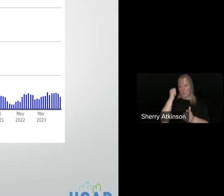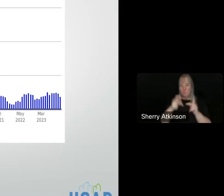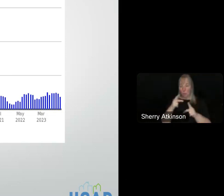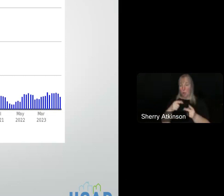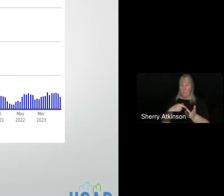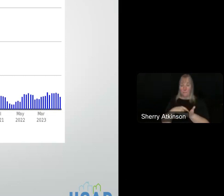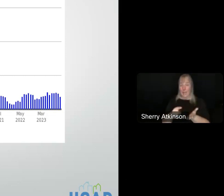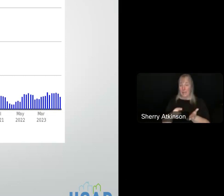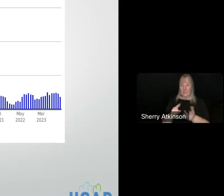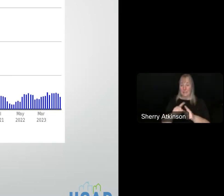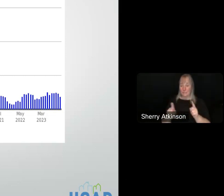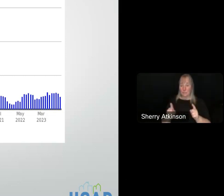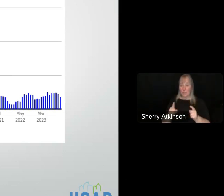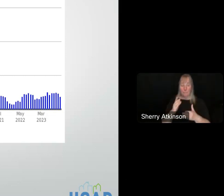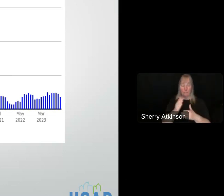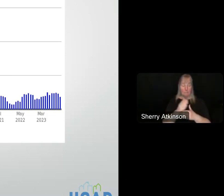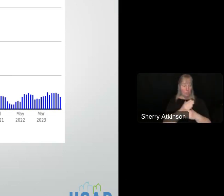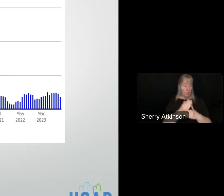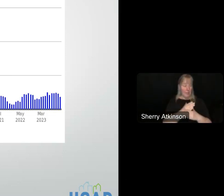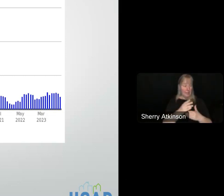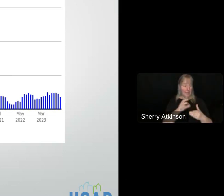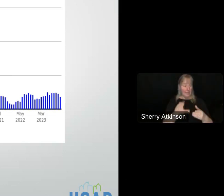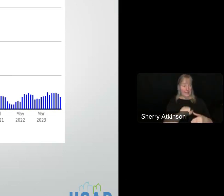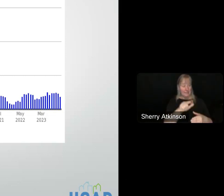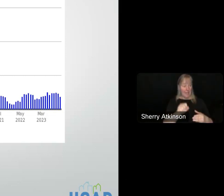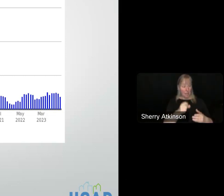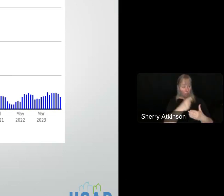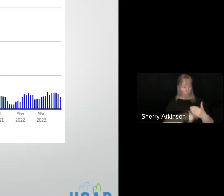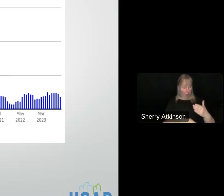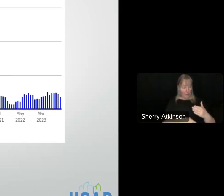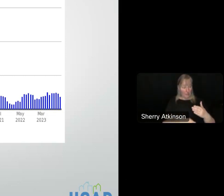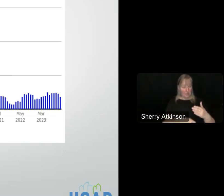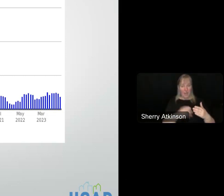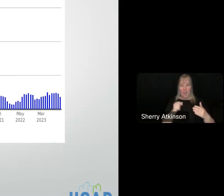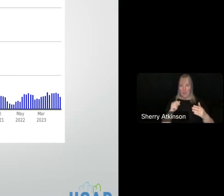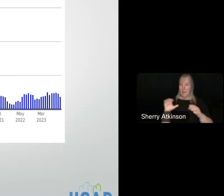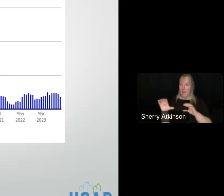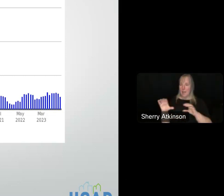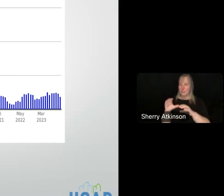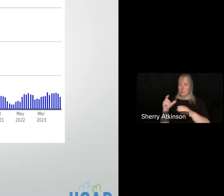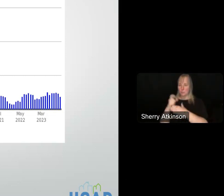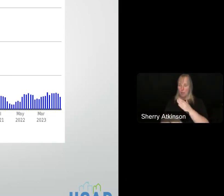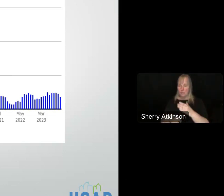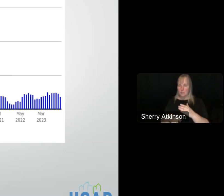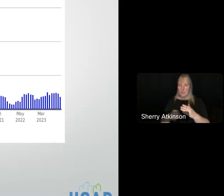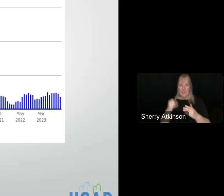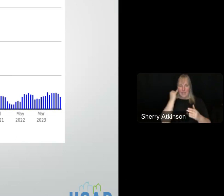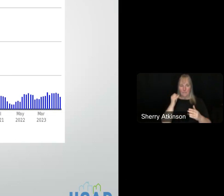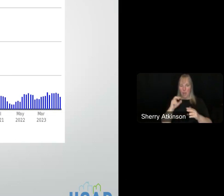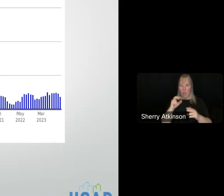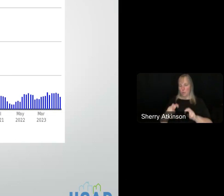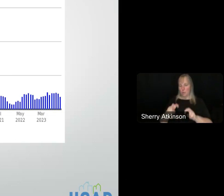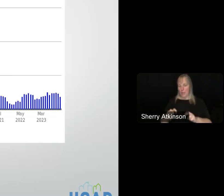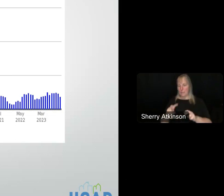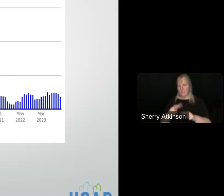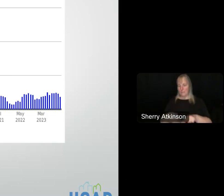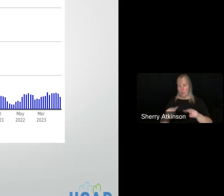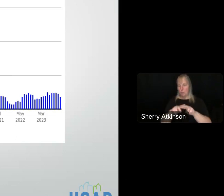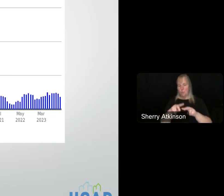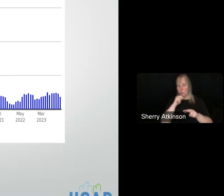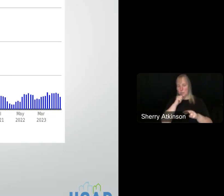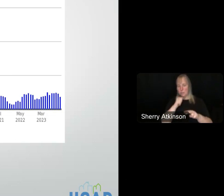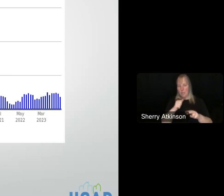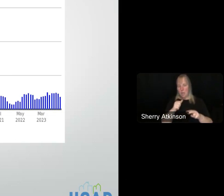sales price versus asking price. And if their appraised value doesn't hit, they're willing to pay a premium, pay the additional